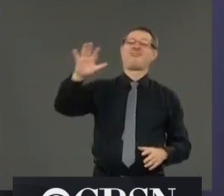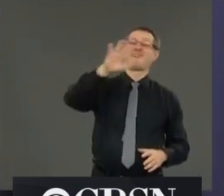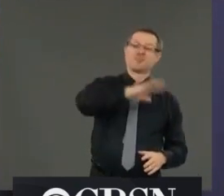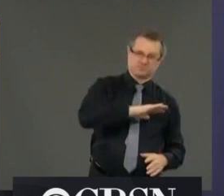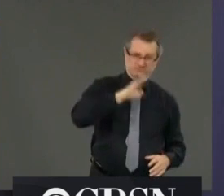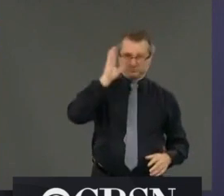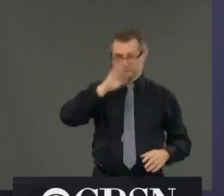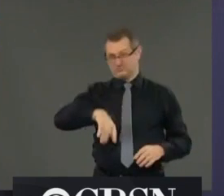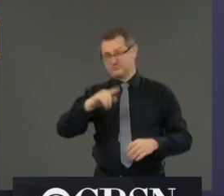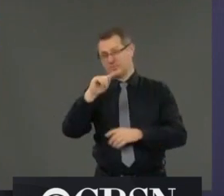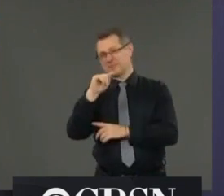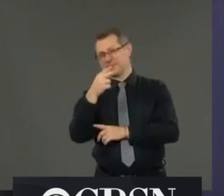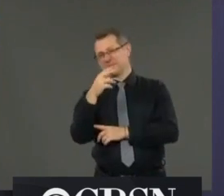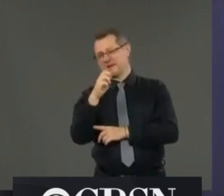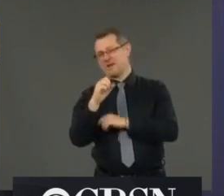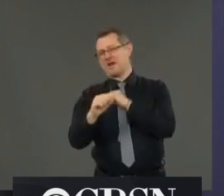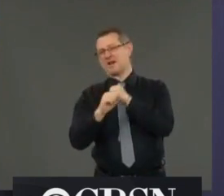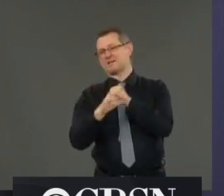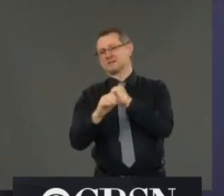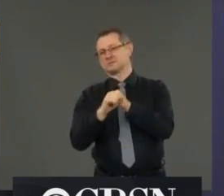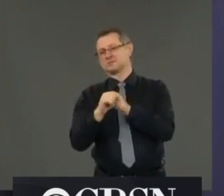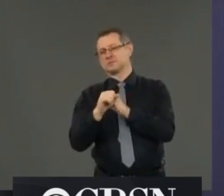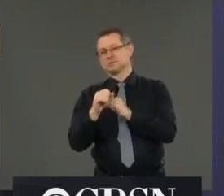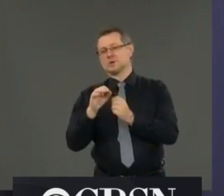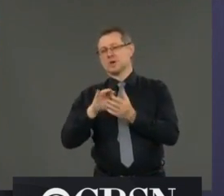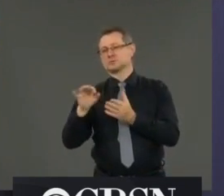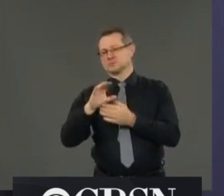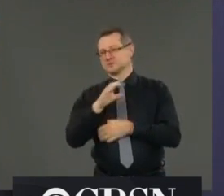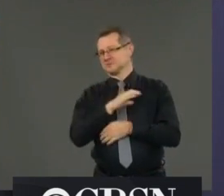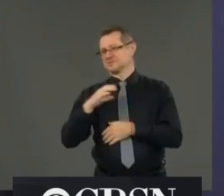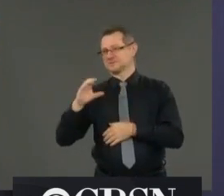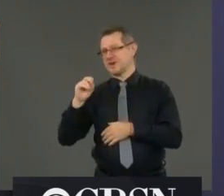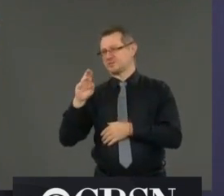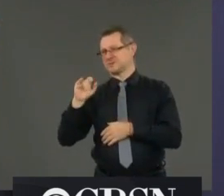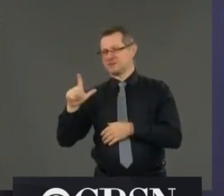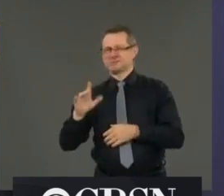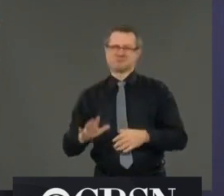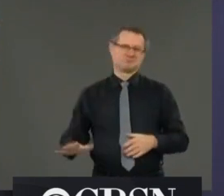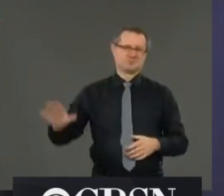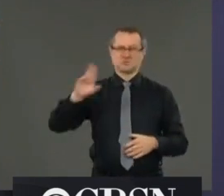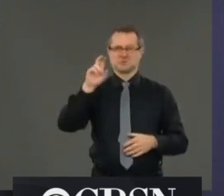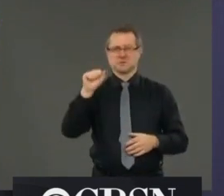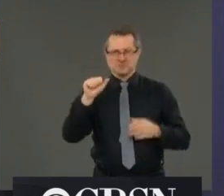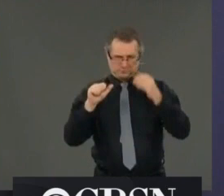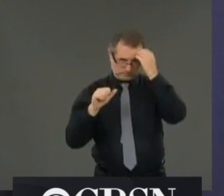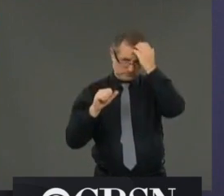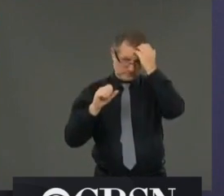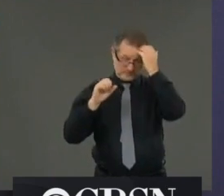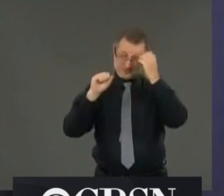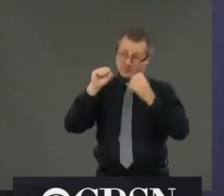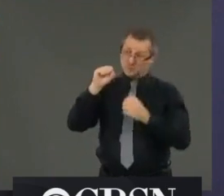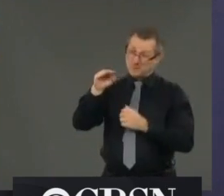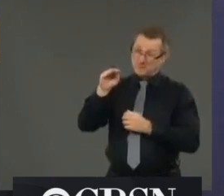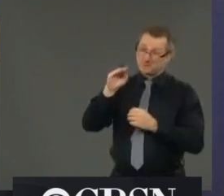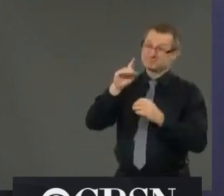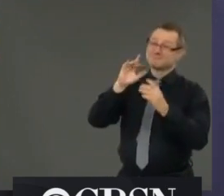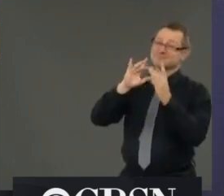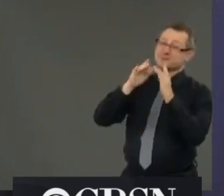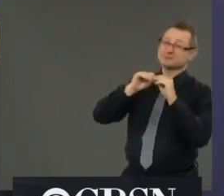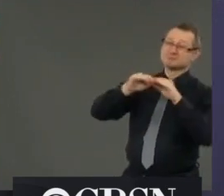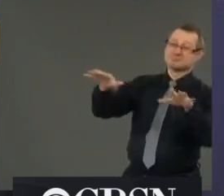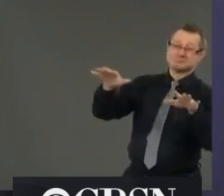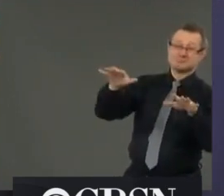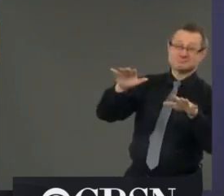the ad nationwide. But I mean, like, in terms of social media, I mean, you know, Oh, are you asking me kids, like, where they can, what stations